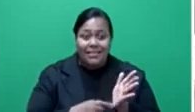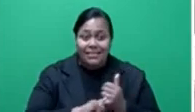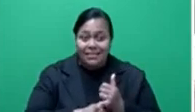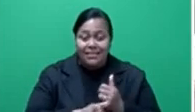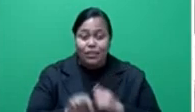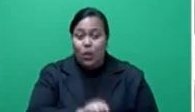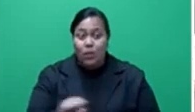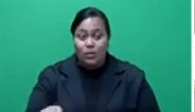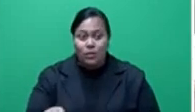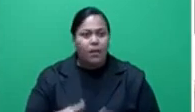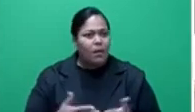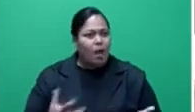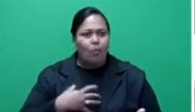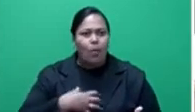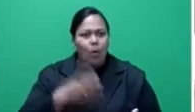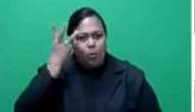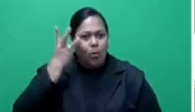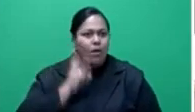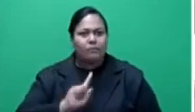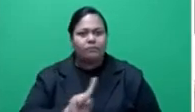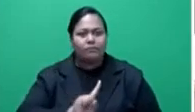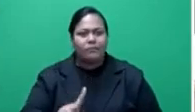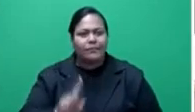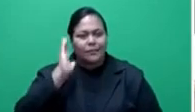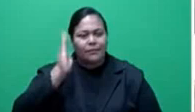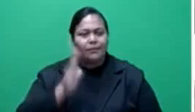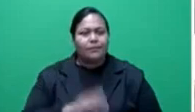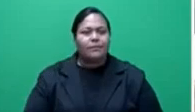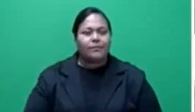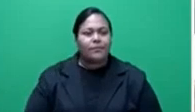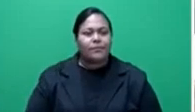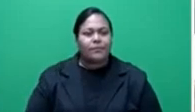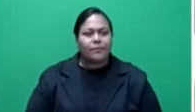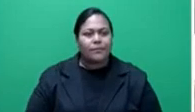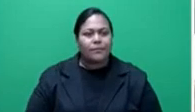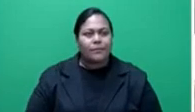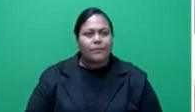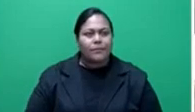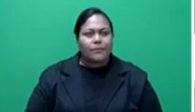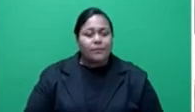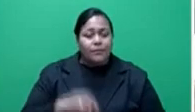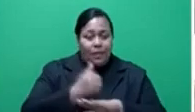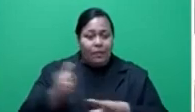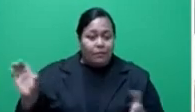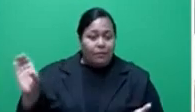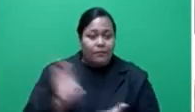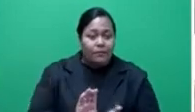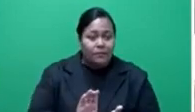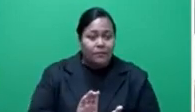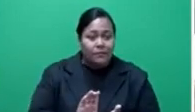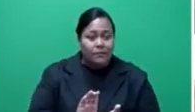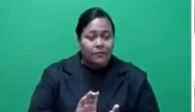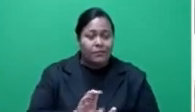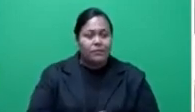surpassed that of their male counterparts. Mr. Speaker, sir, overall government funding, Honourable Randondo, unfortunately, has disappeared, and